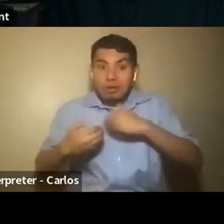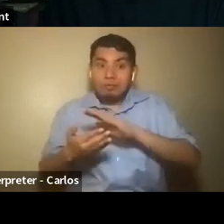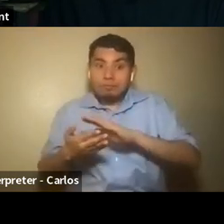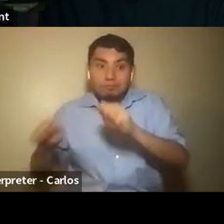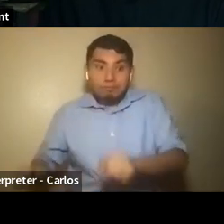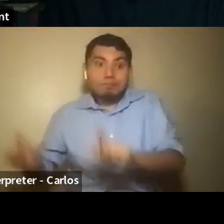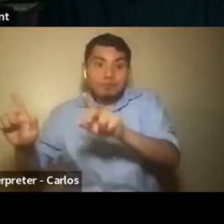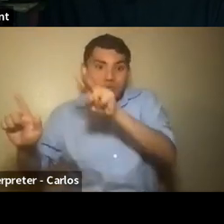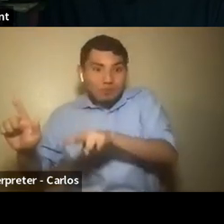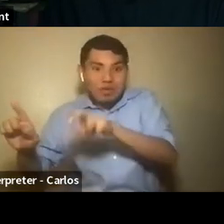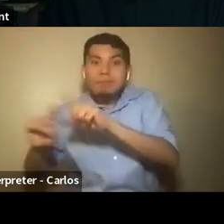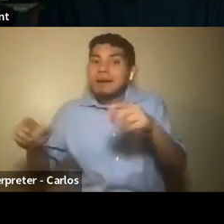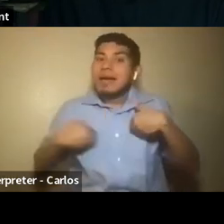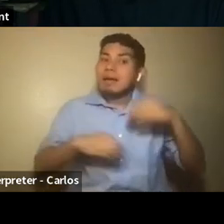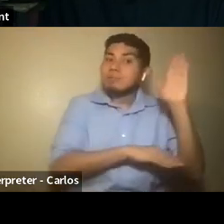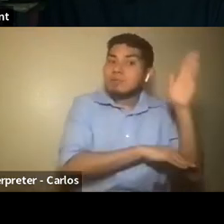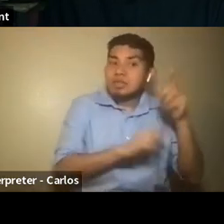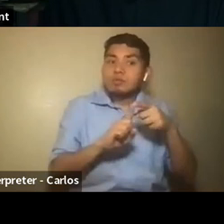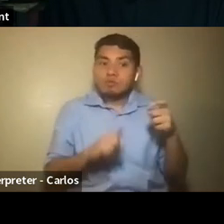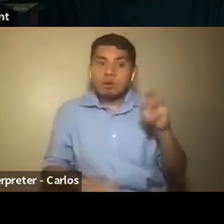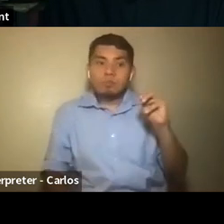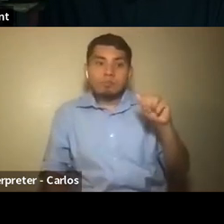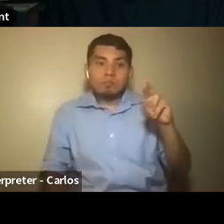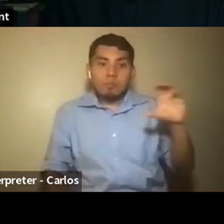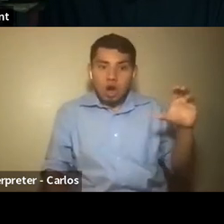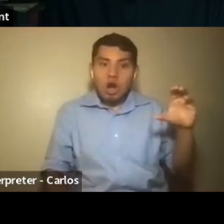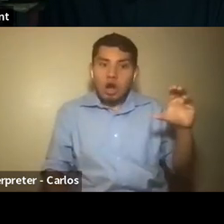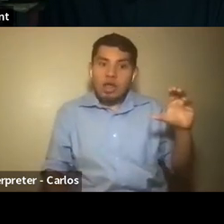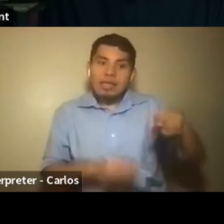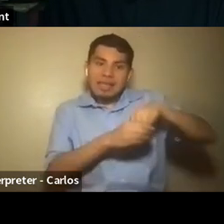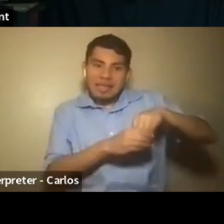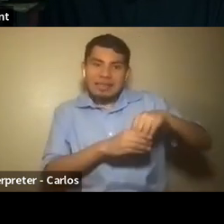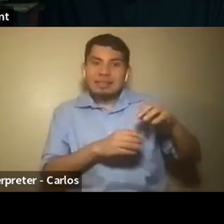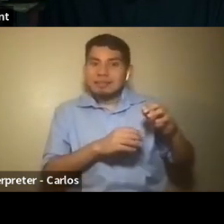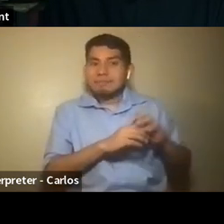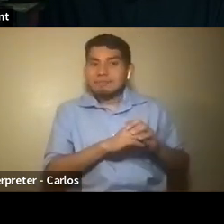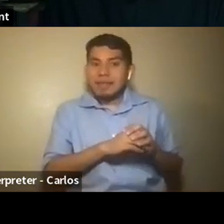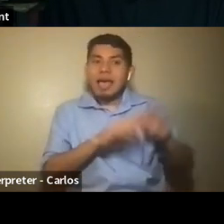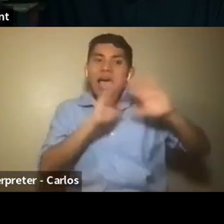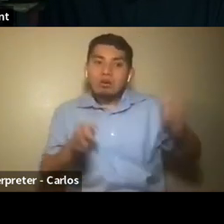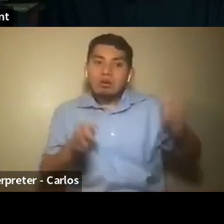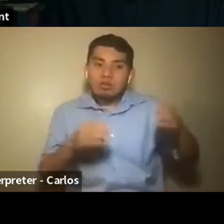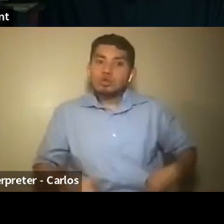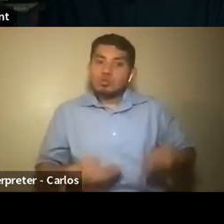There'll be a presentation by Mark Amaral from the Housing and Human Services Division.